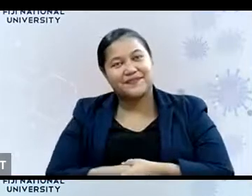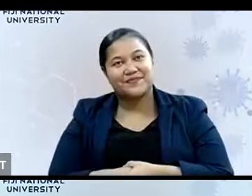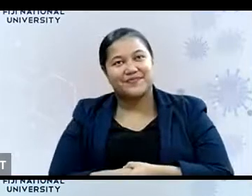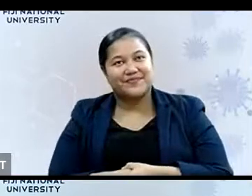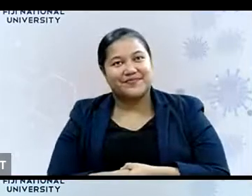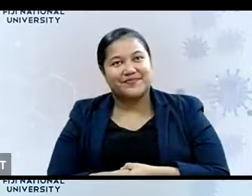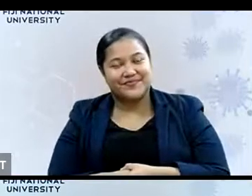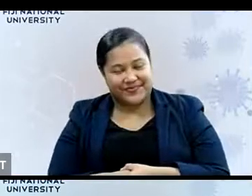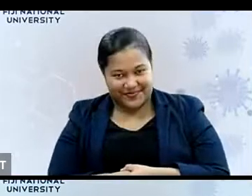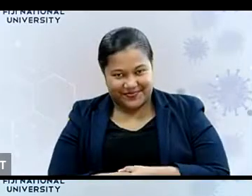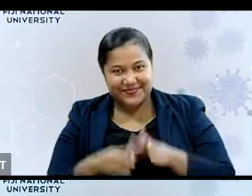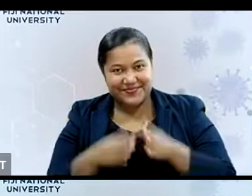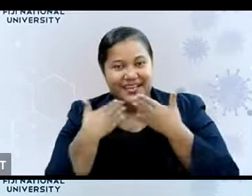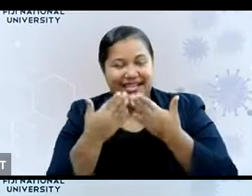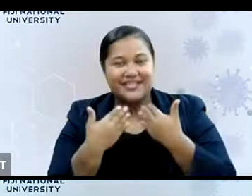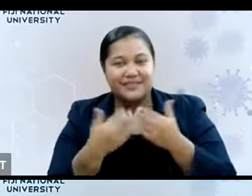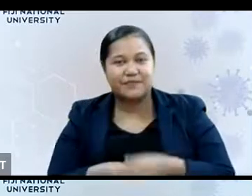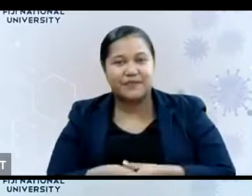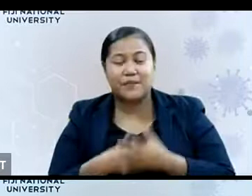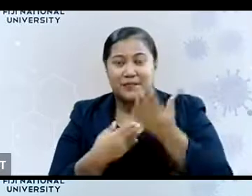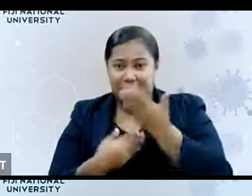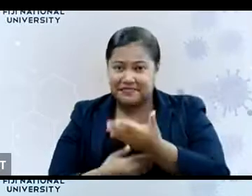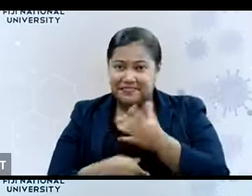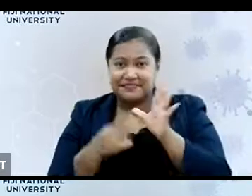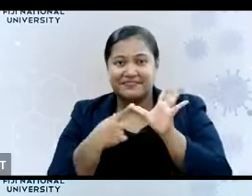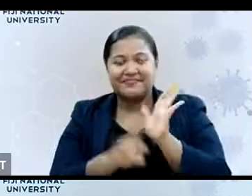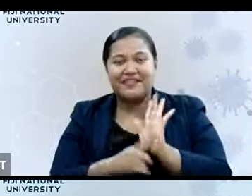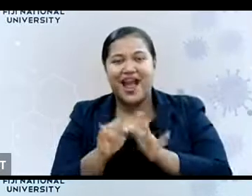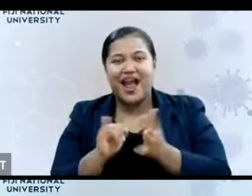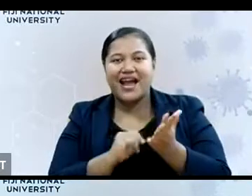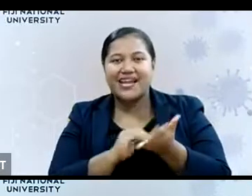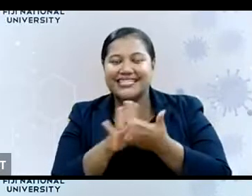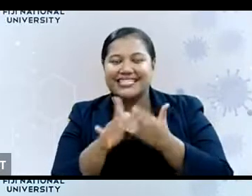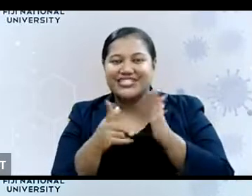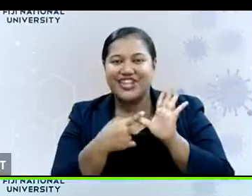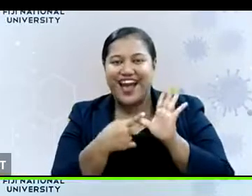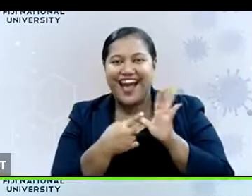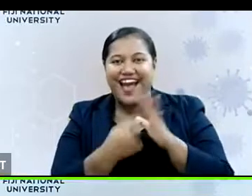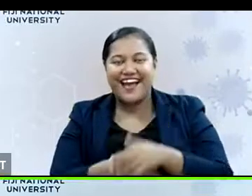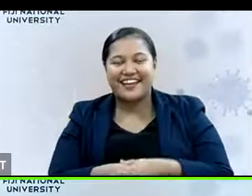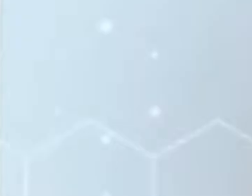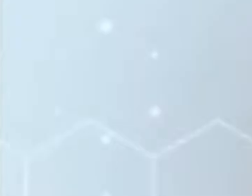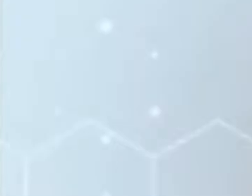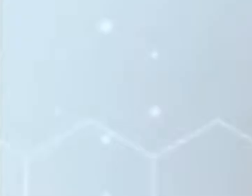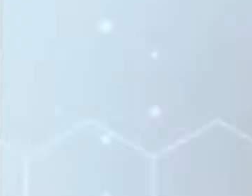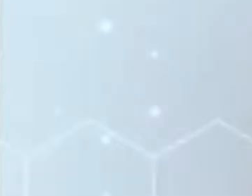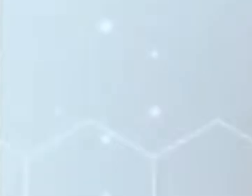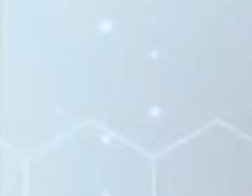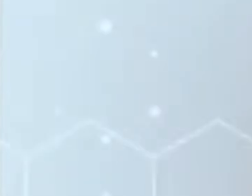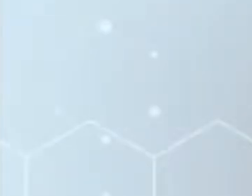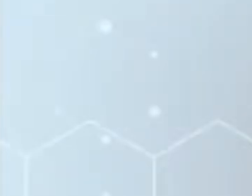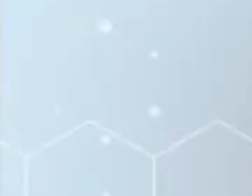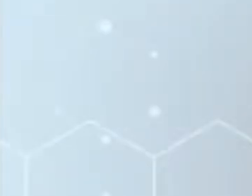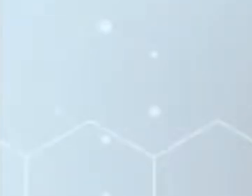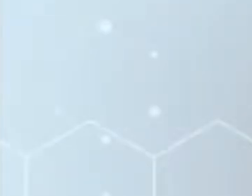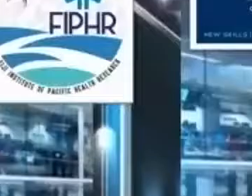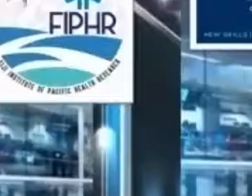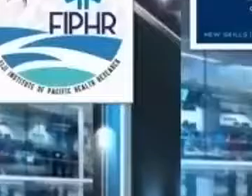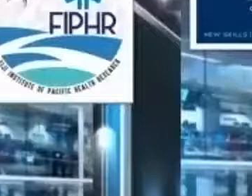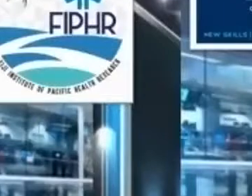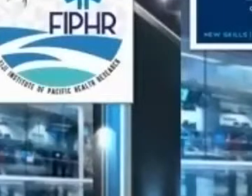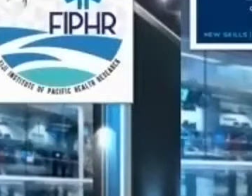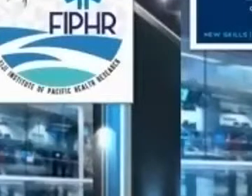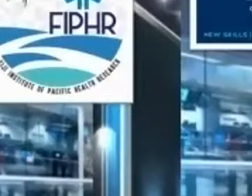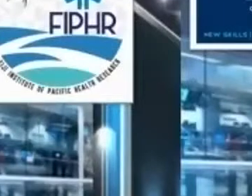Thank you, James. That was clear. Alicia, over to you. I think so people are, I guess, in